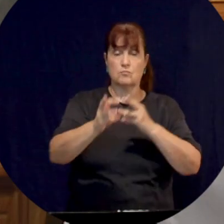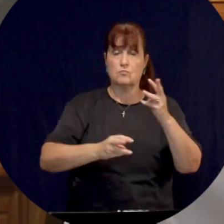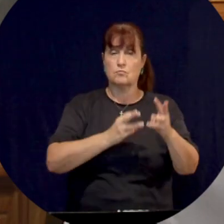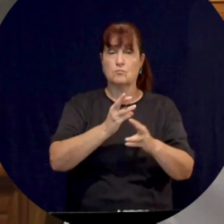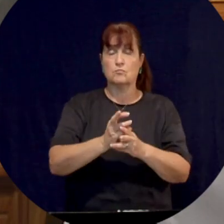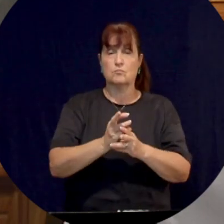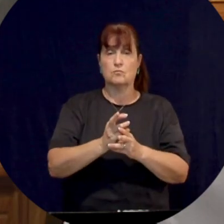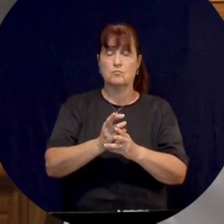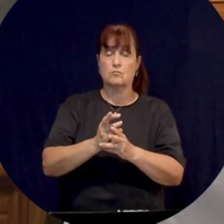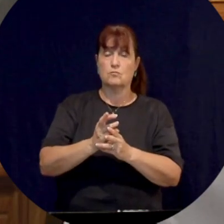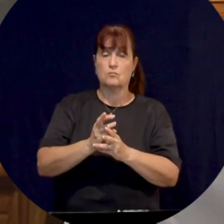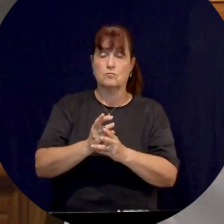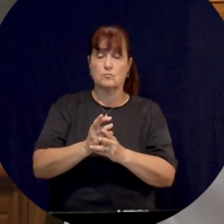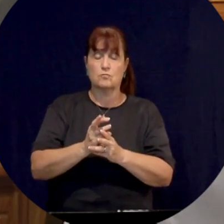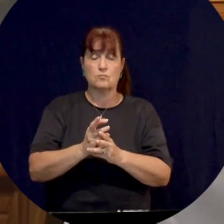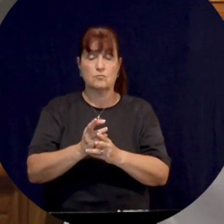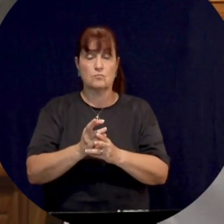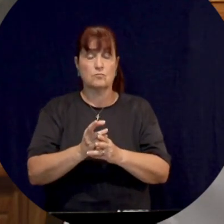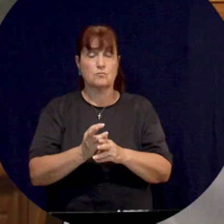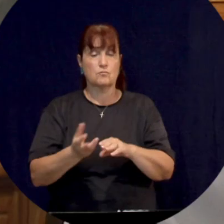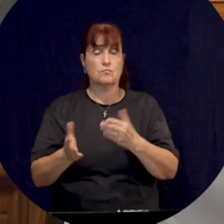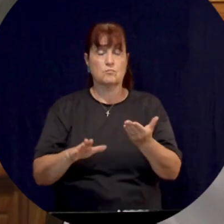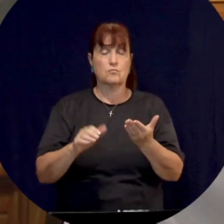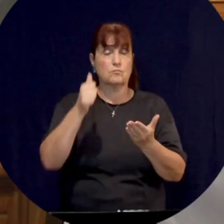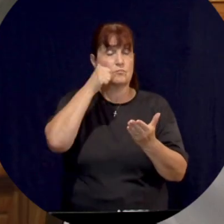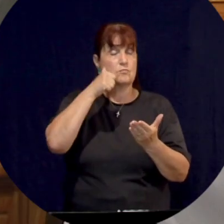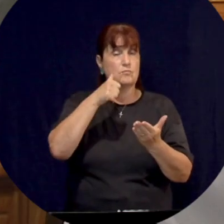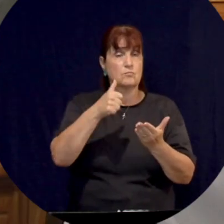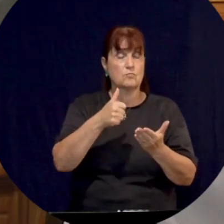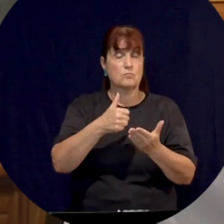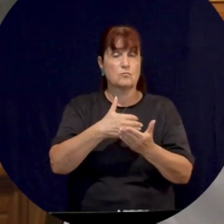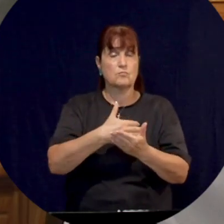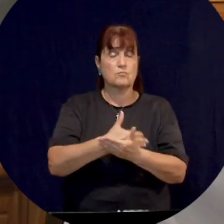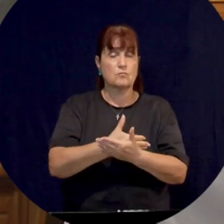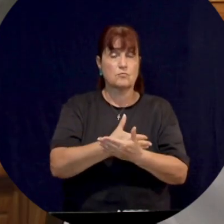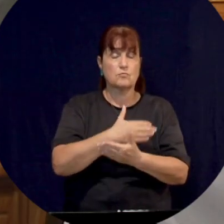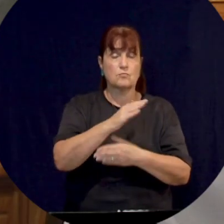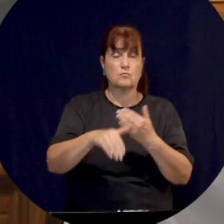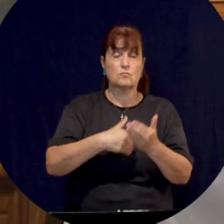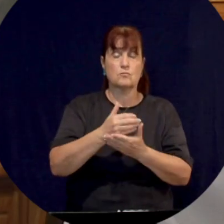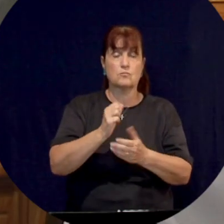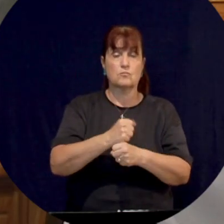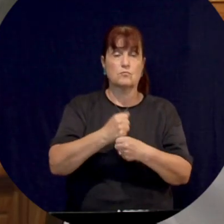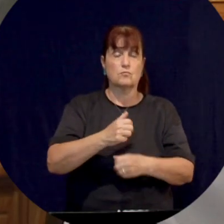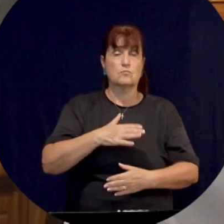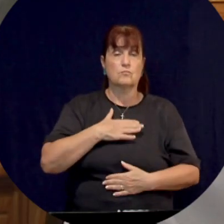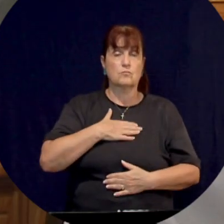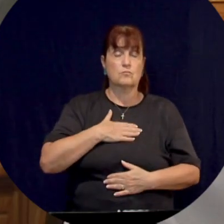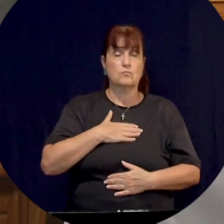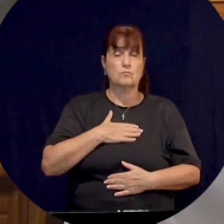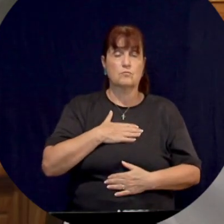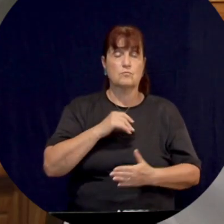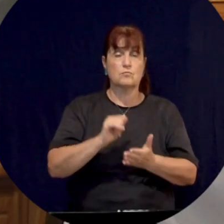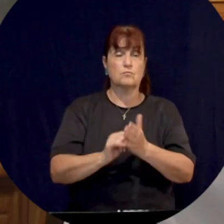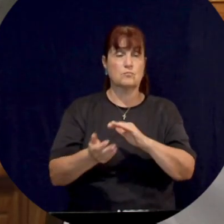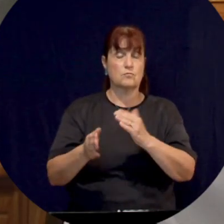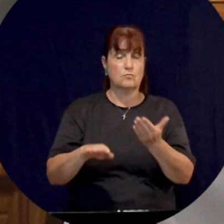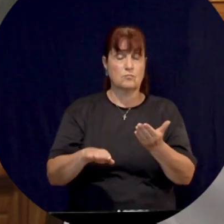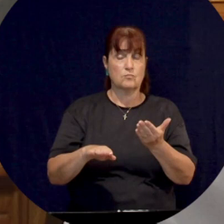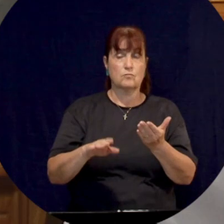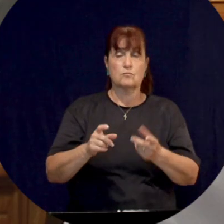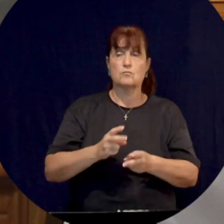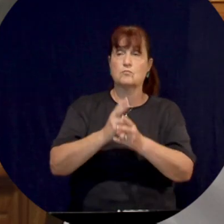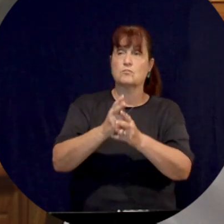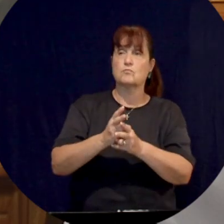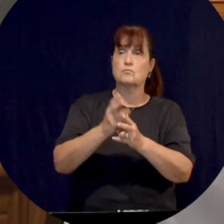world. To our departed brothers and sisters and to all who were pleasing to you at their passing from this life, give